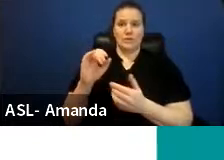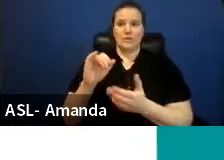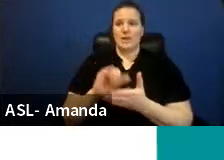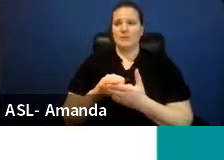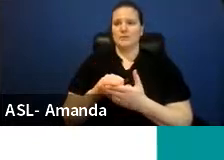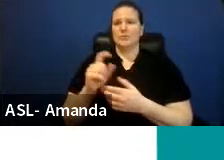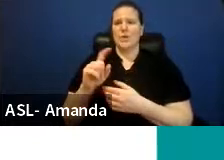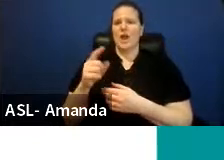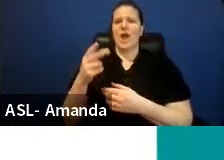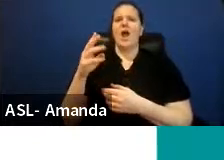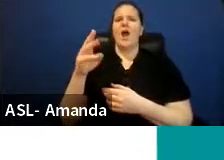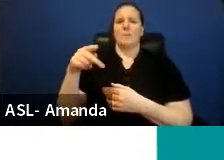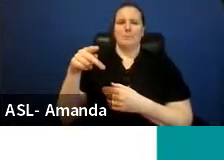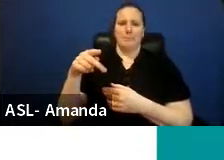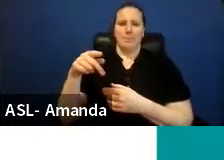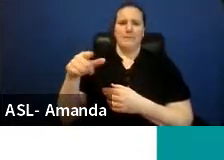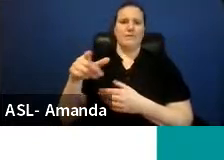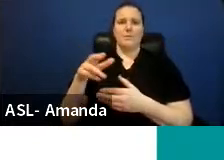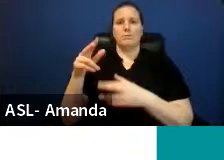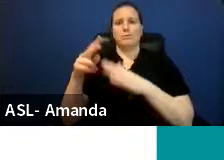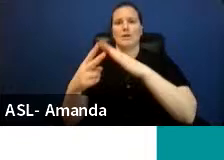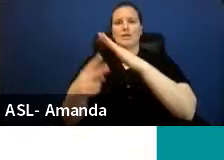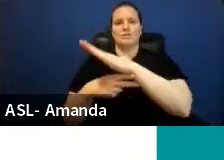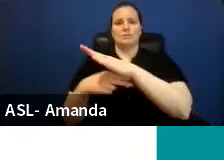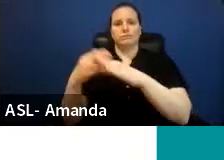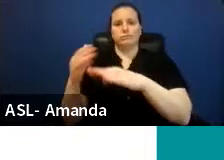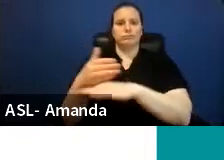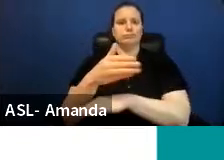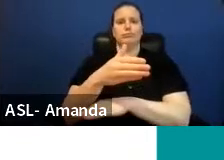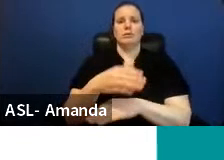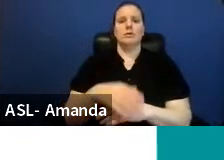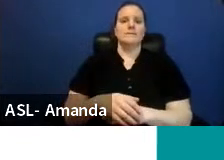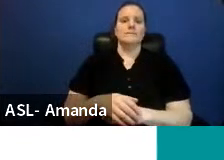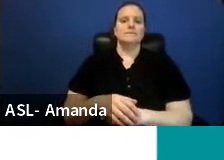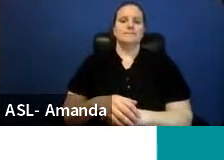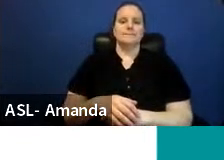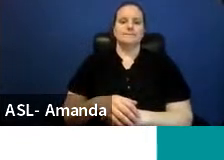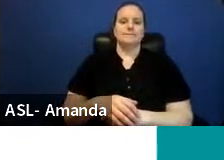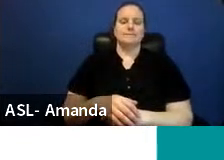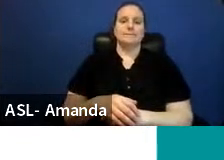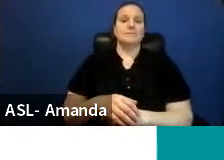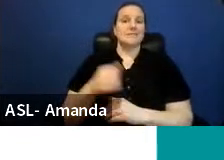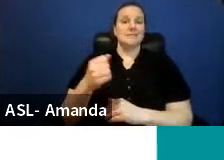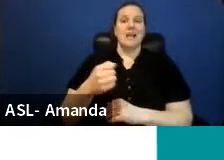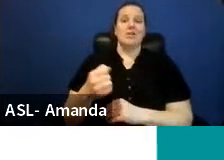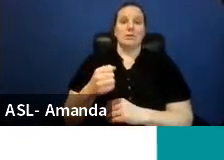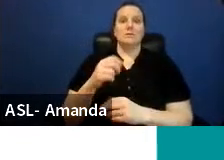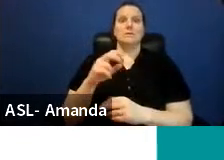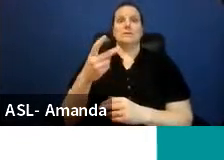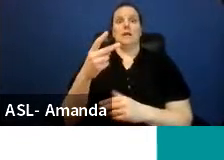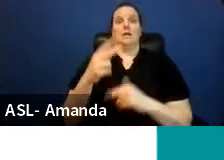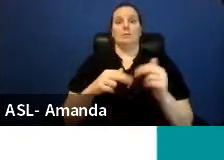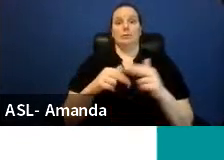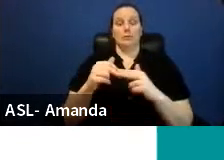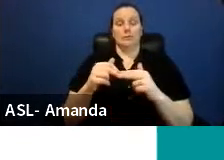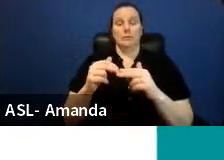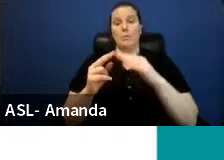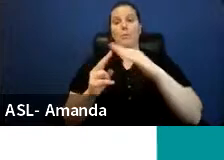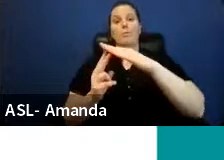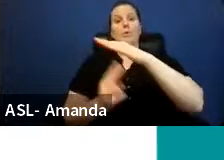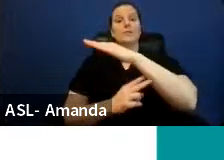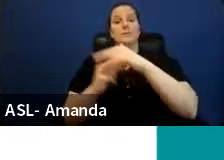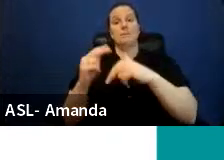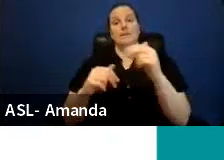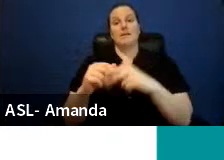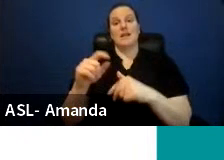hump of the bridge is just further south. That was added when the second bridge was built in 1958 to reduce the number